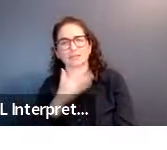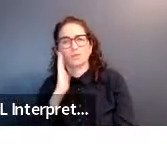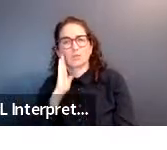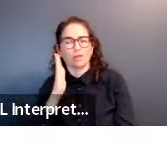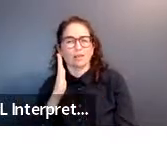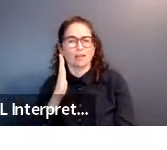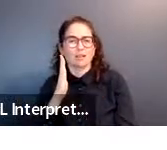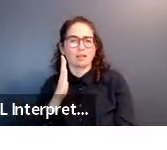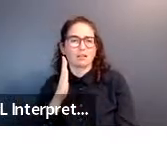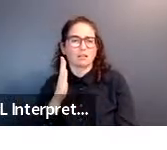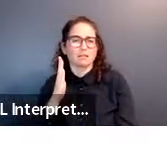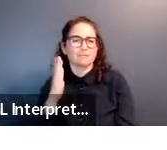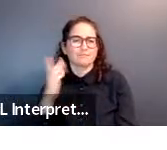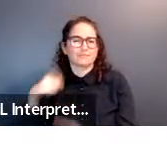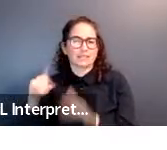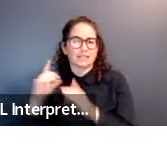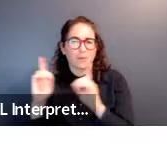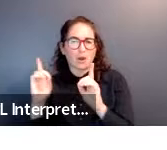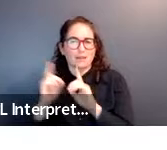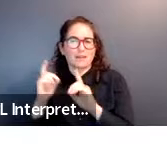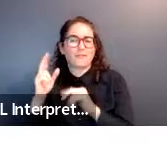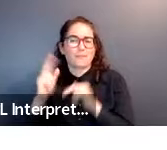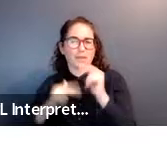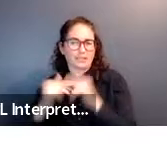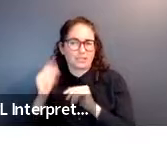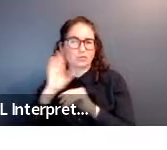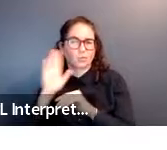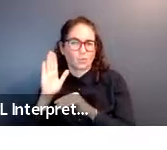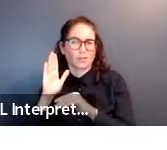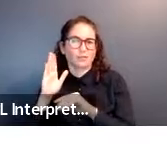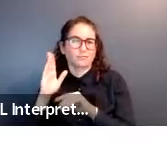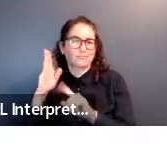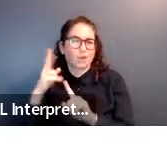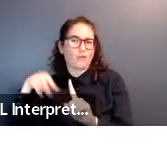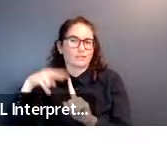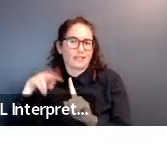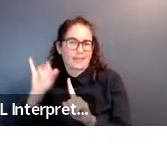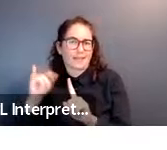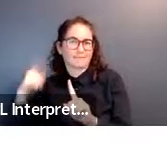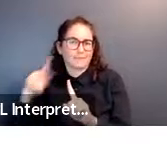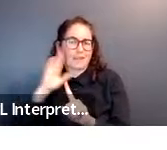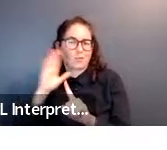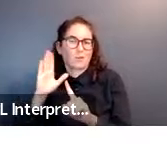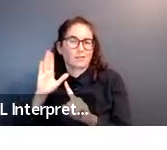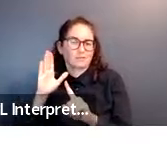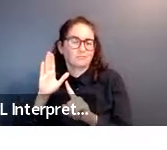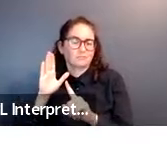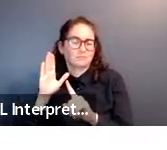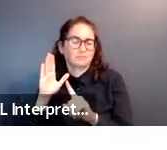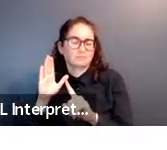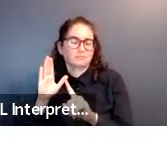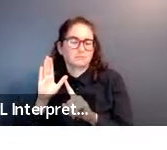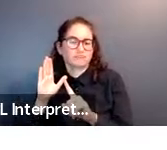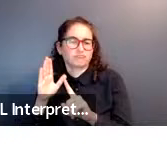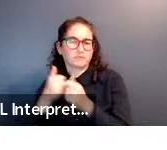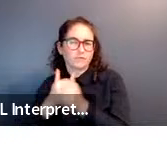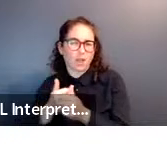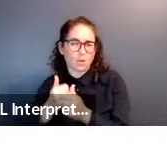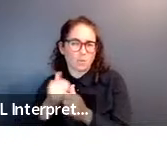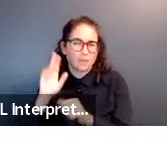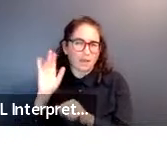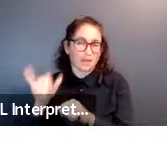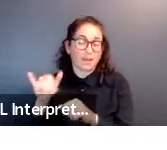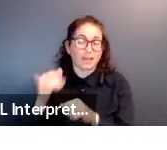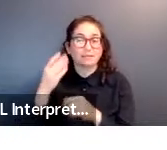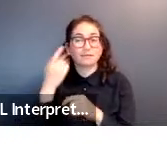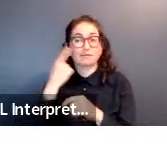enforced by the Department of Buildings. So they're the ones who enforce the zoning text. When it comes to some of the housing initiatives